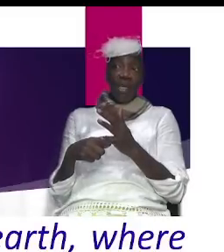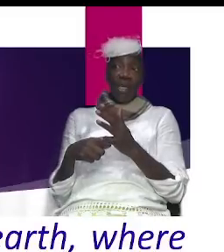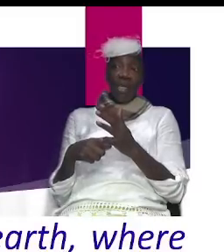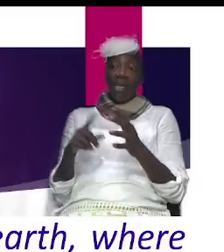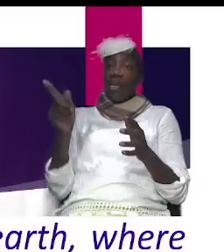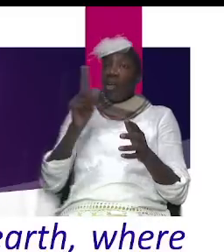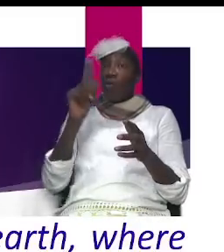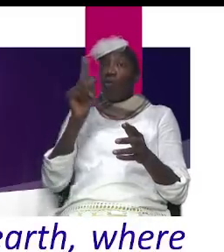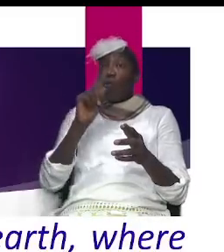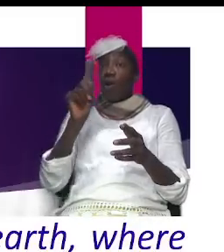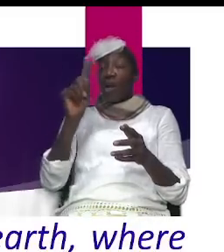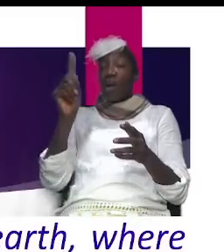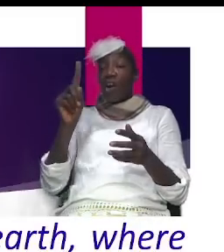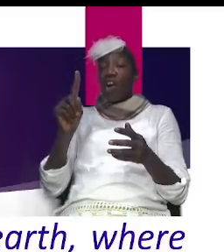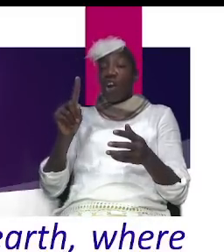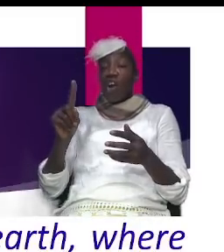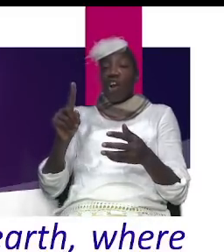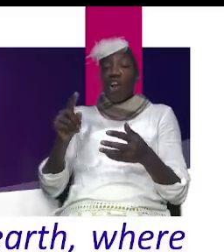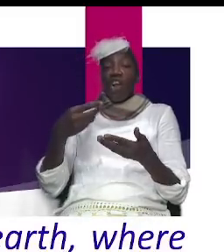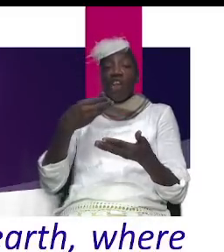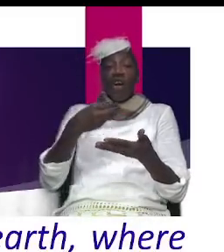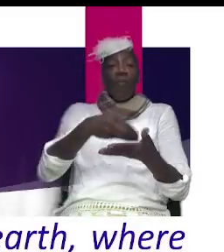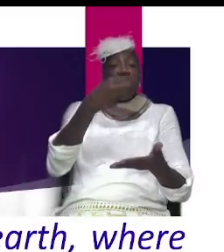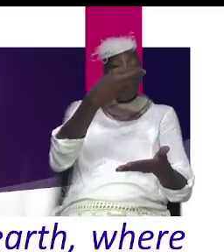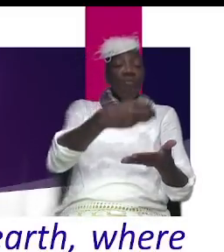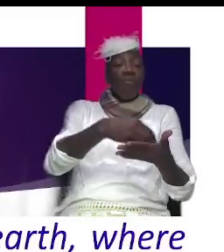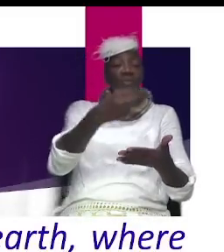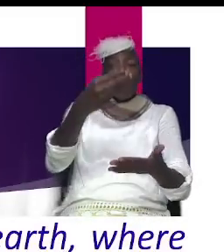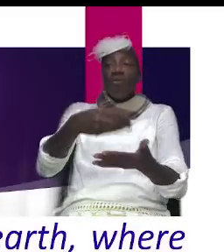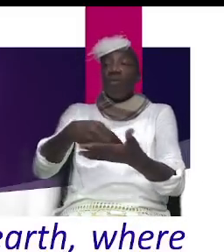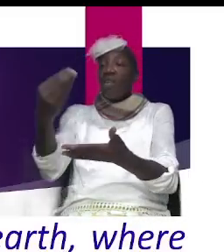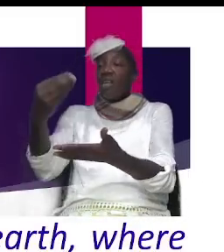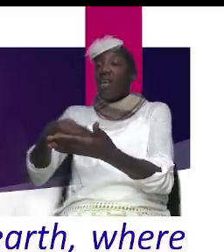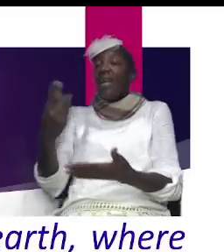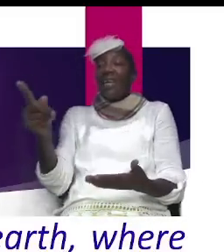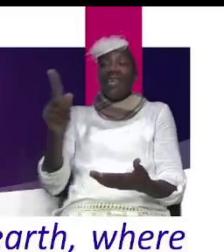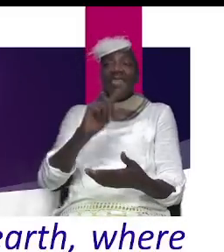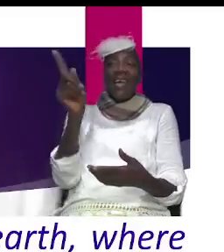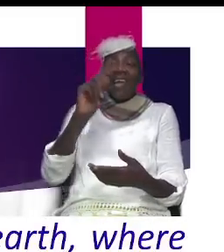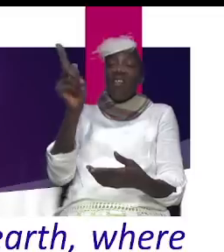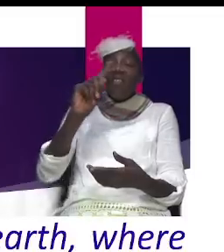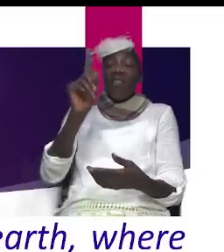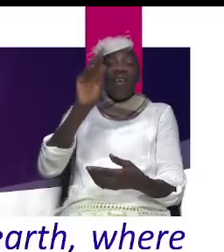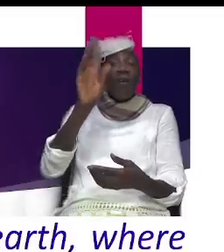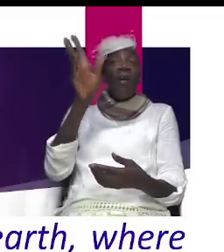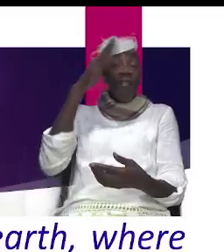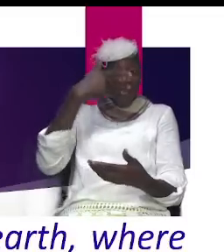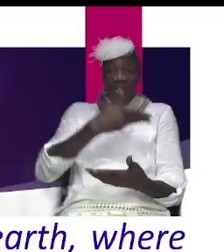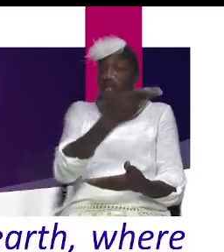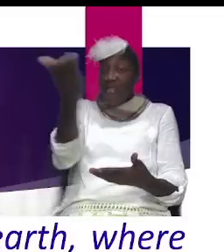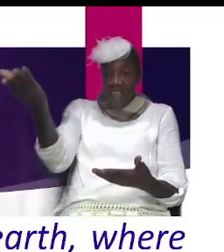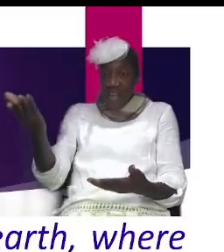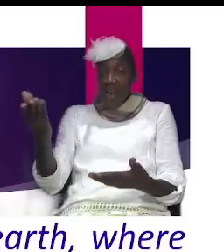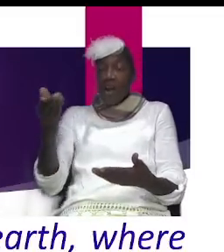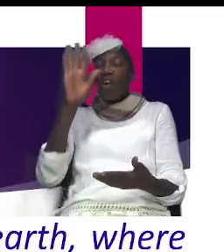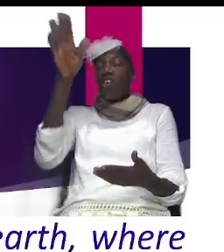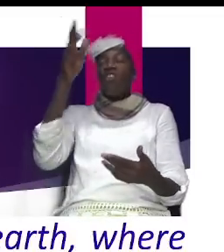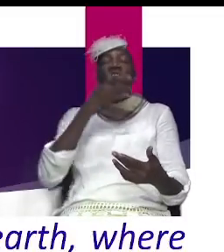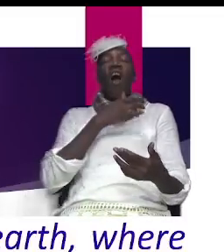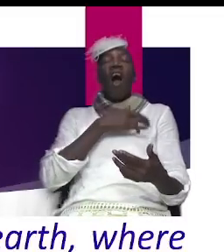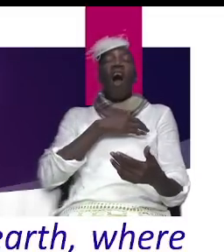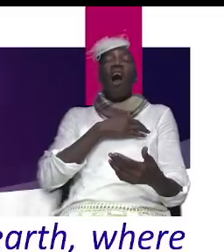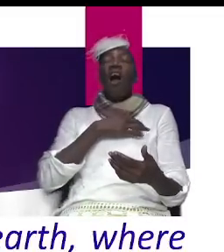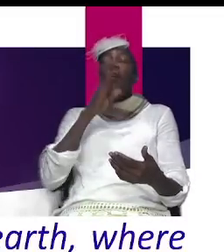for where your treasure is, there will your heart be